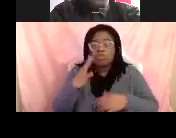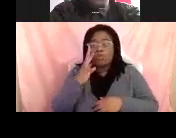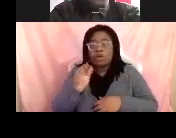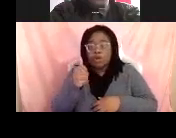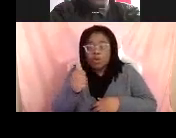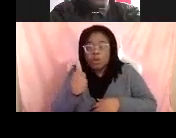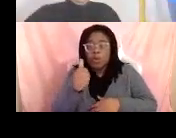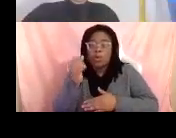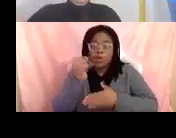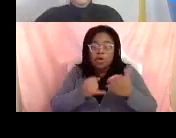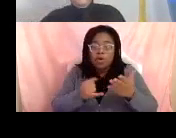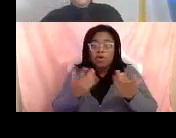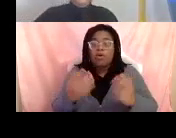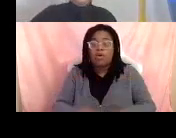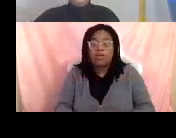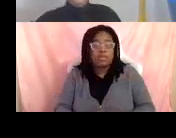of art.